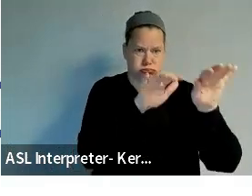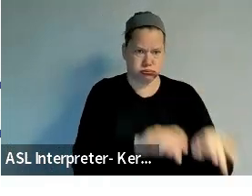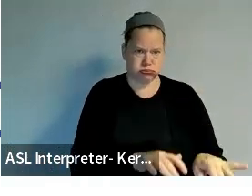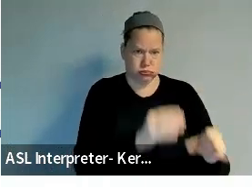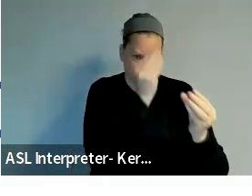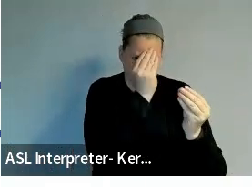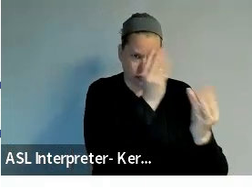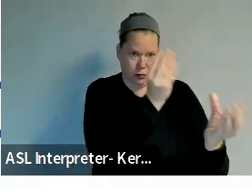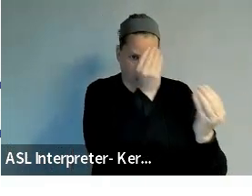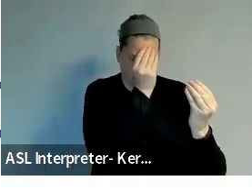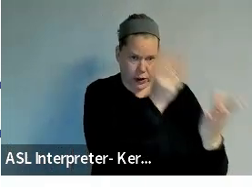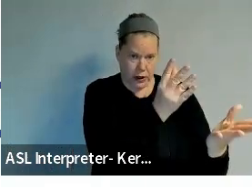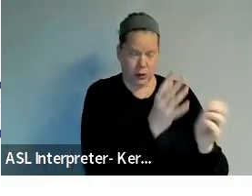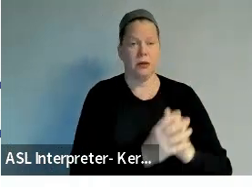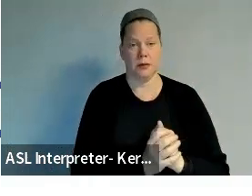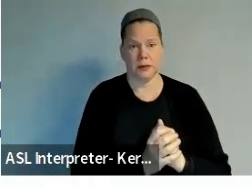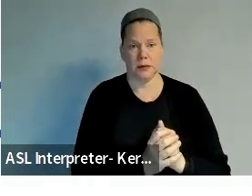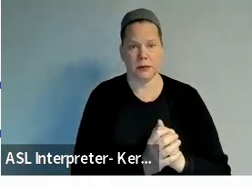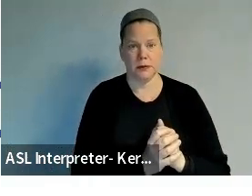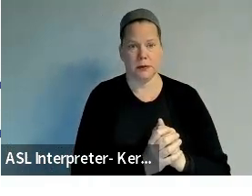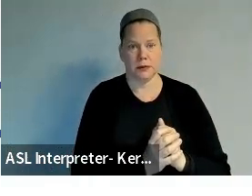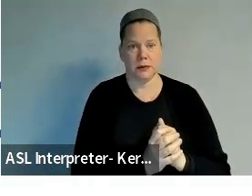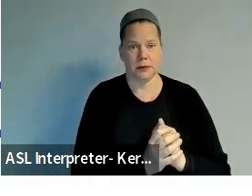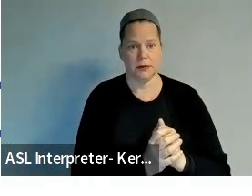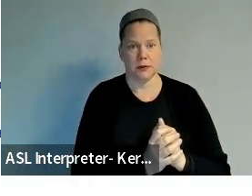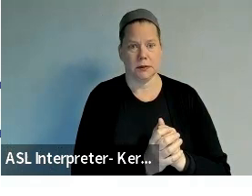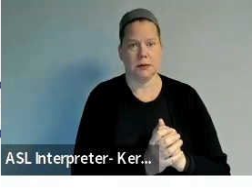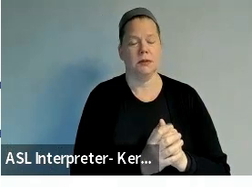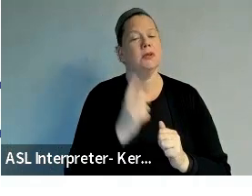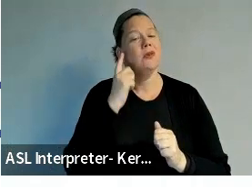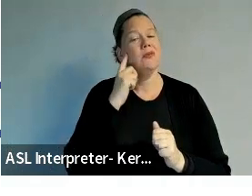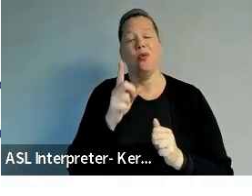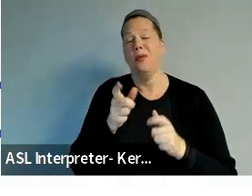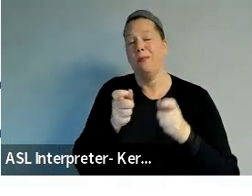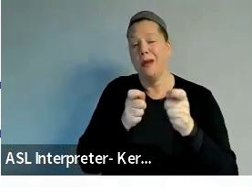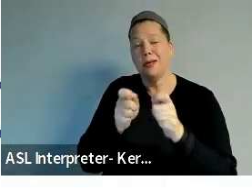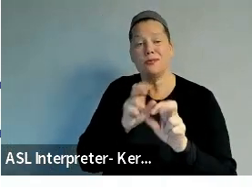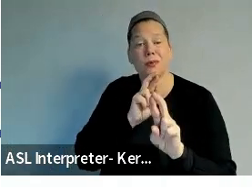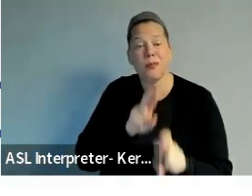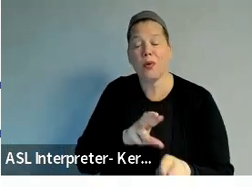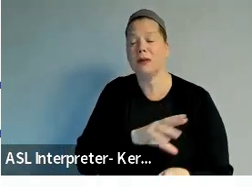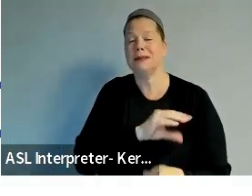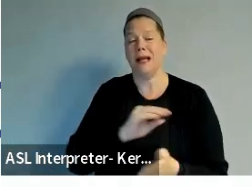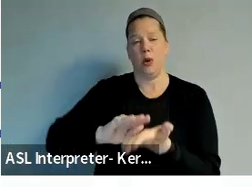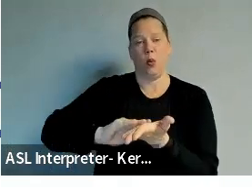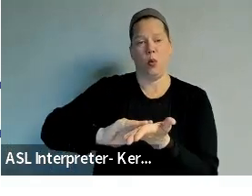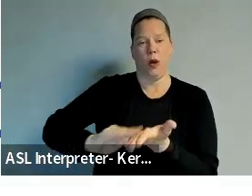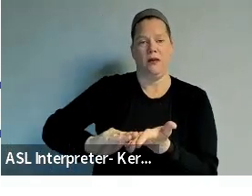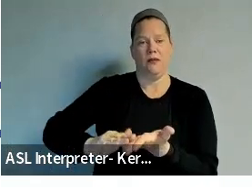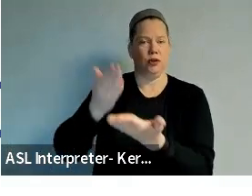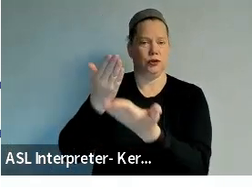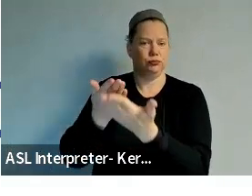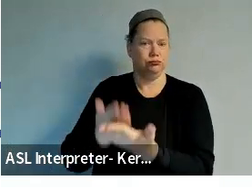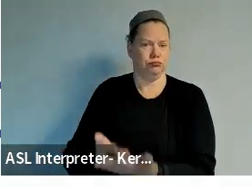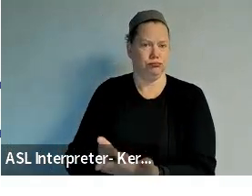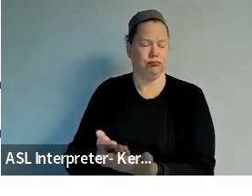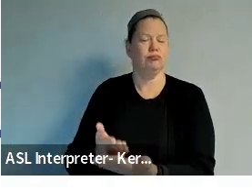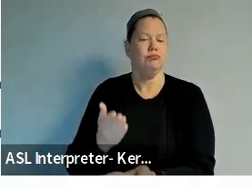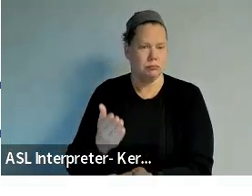reports, associated restraint management reports, and waiver assurance reports for